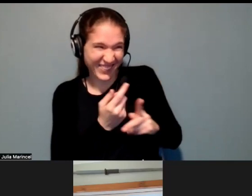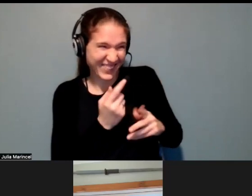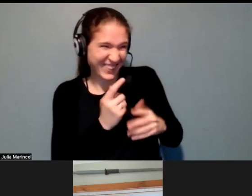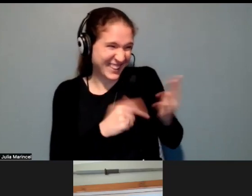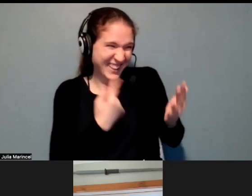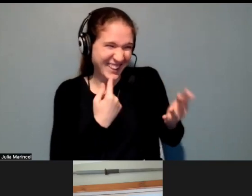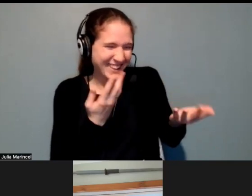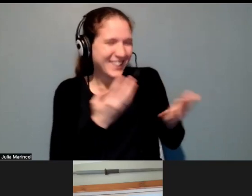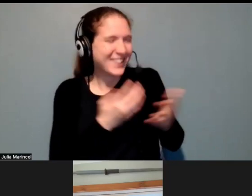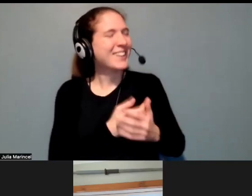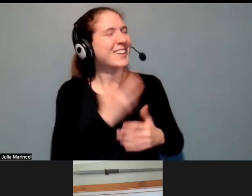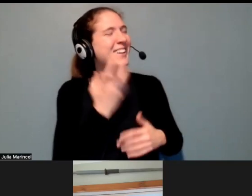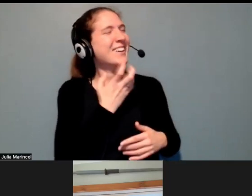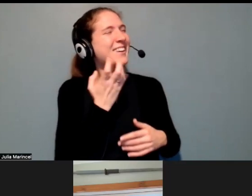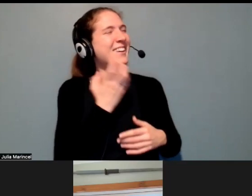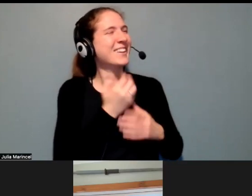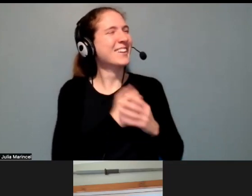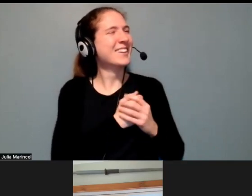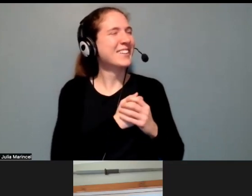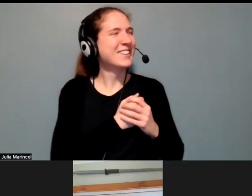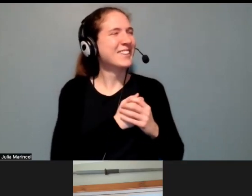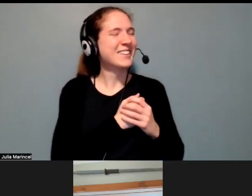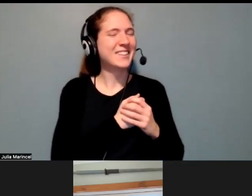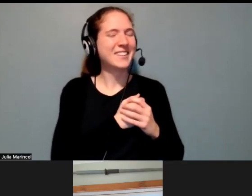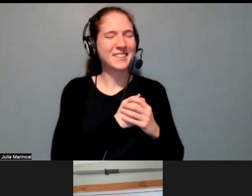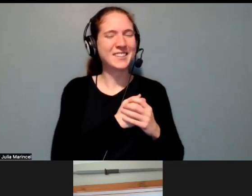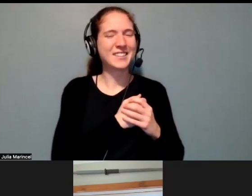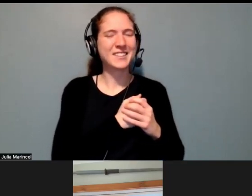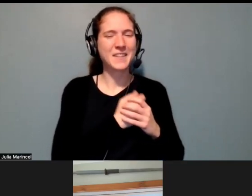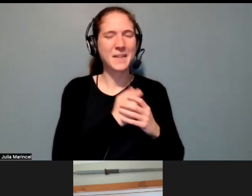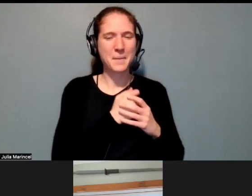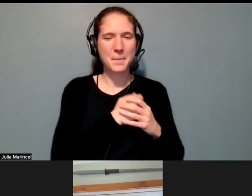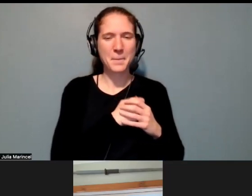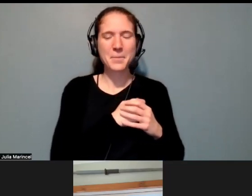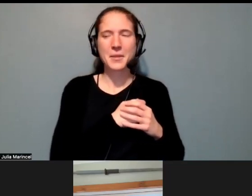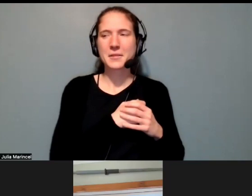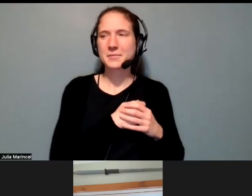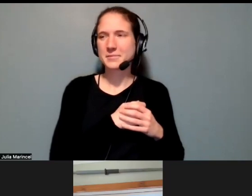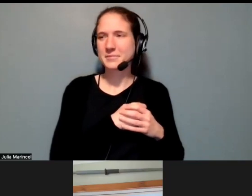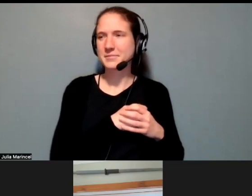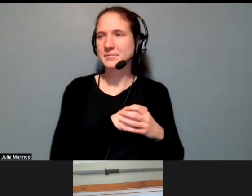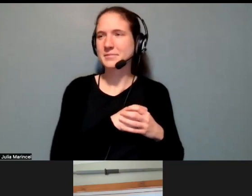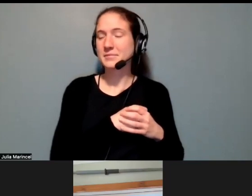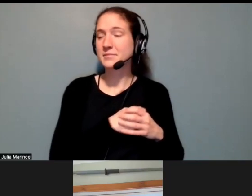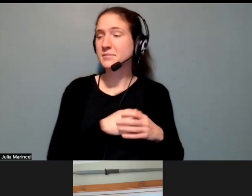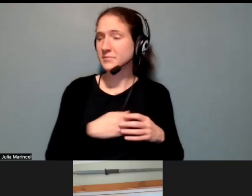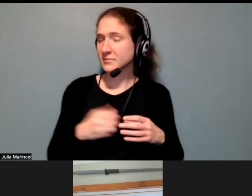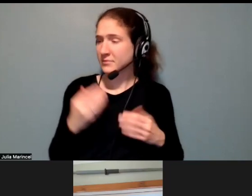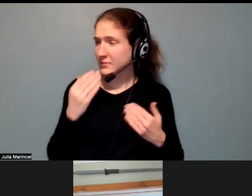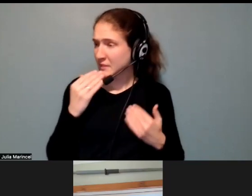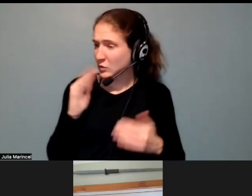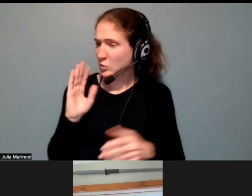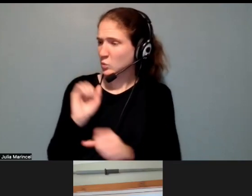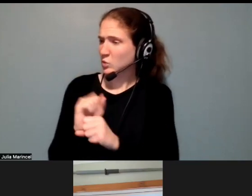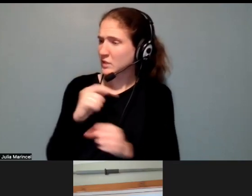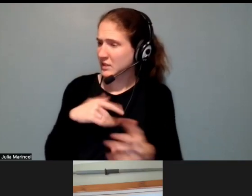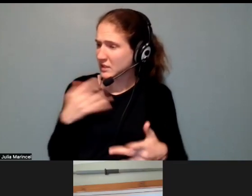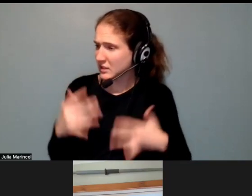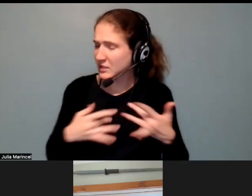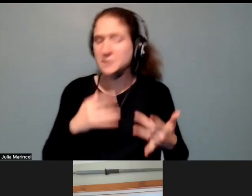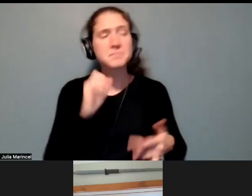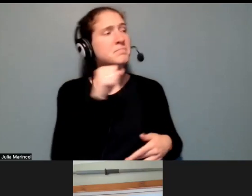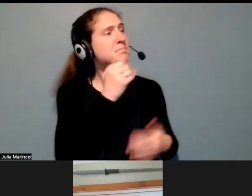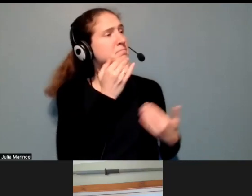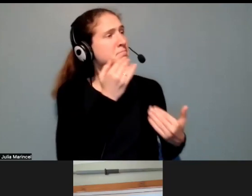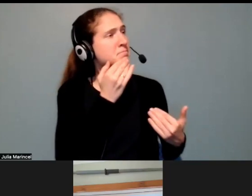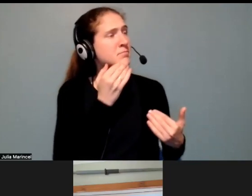Oh goodness. I love that you do this. It's very exciting. Mm. Thanks. Yeah. Do you consider yourself, I don't